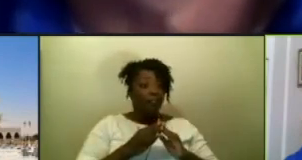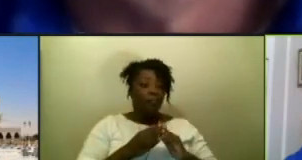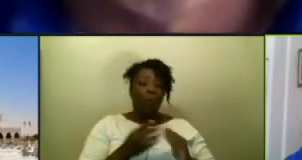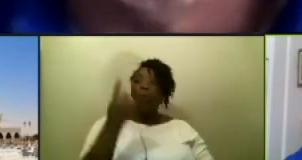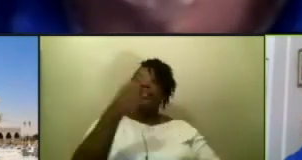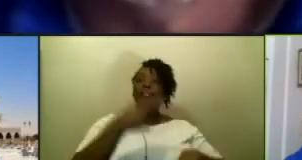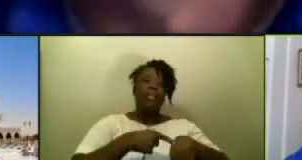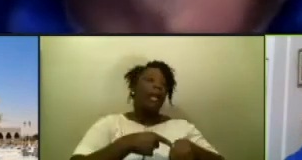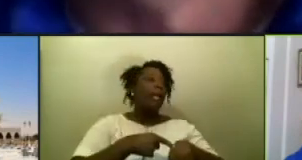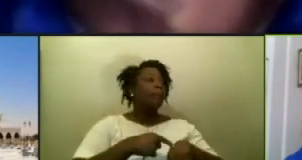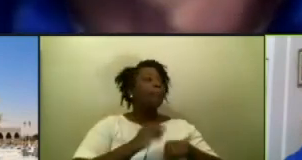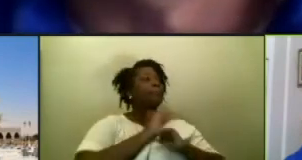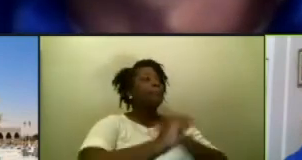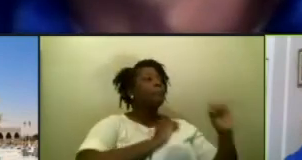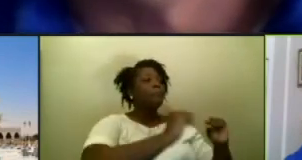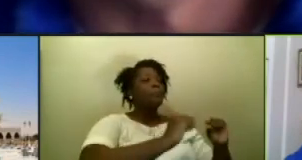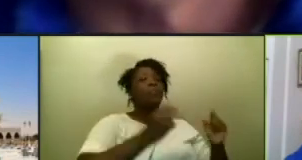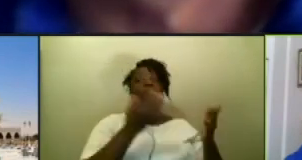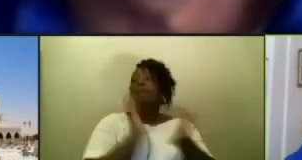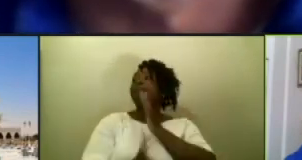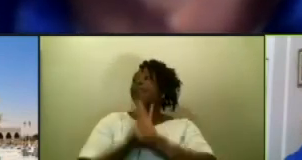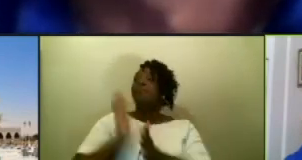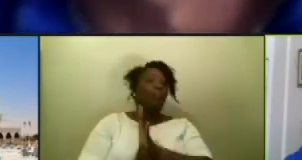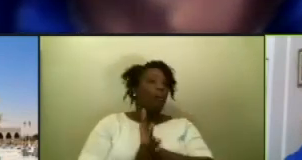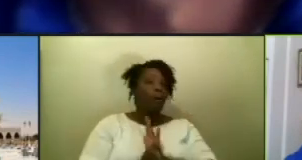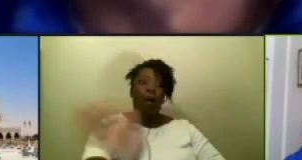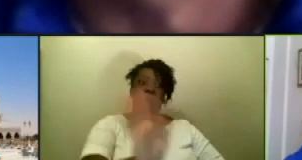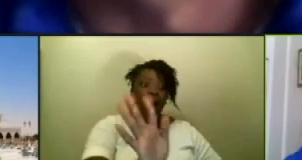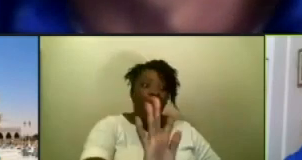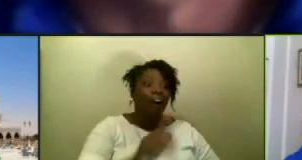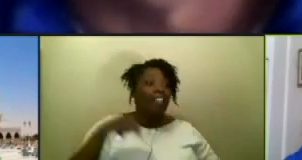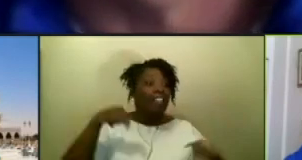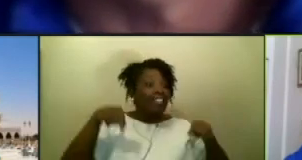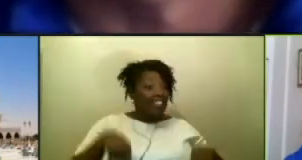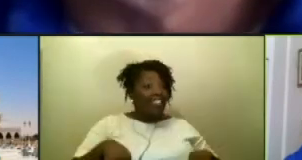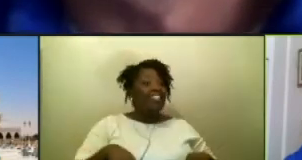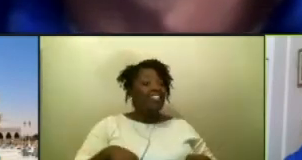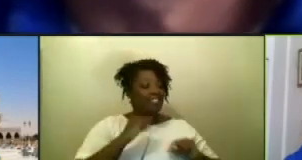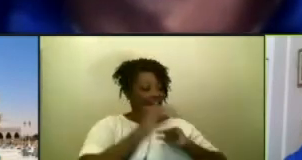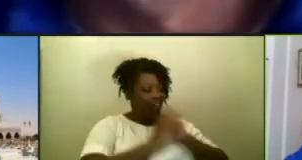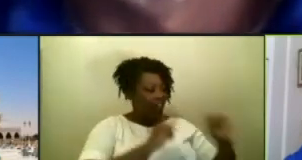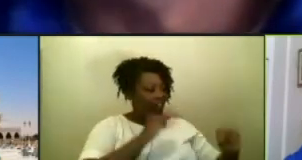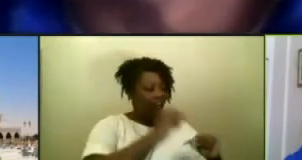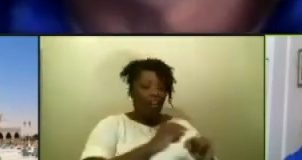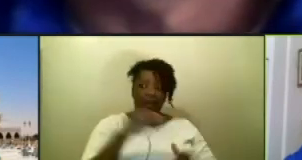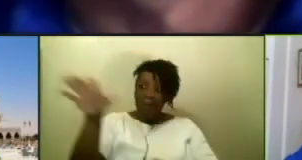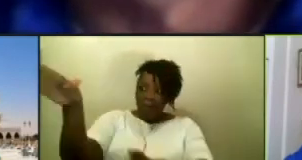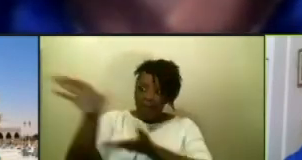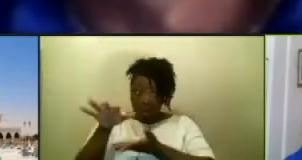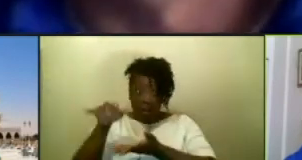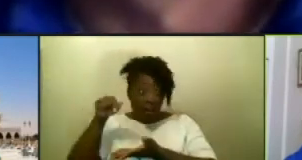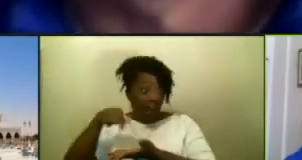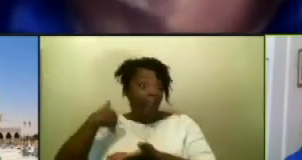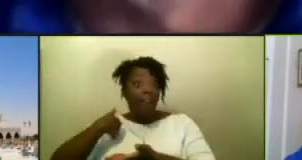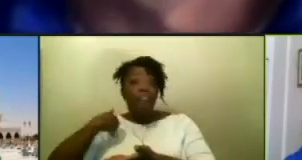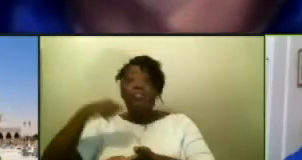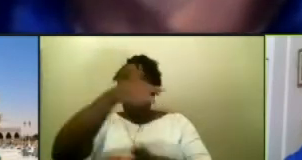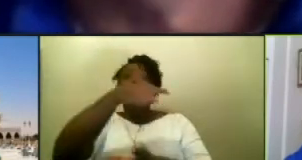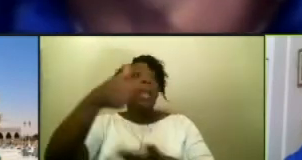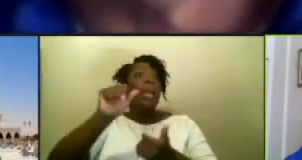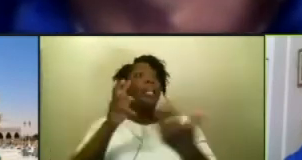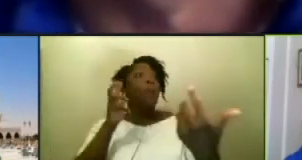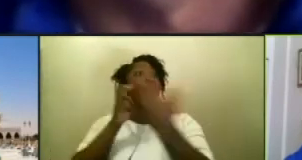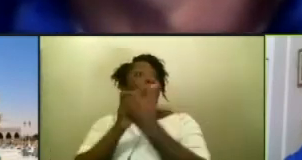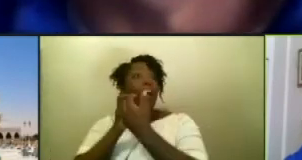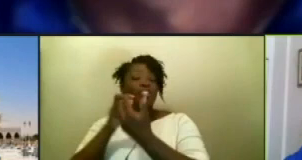one-time fund, but to actually use that as a way to find matching dollars and to grow it so that the needs